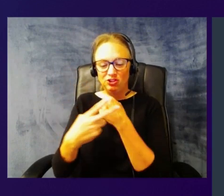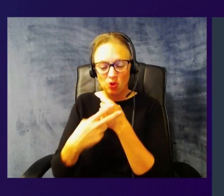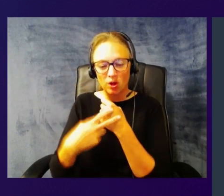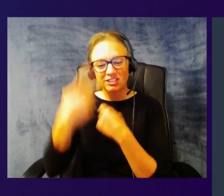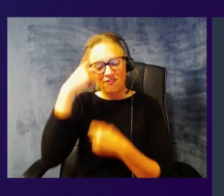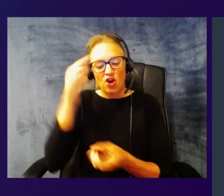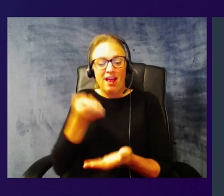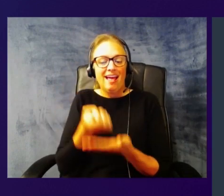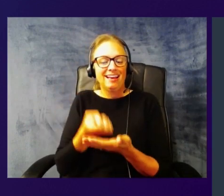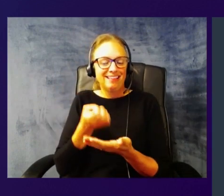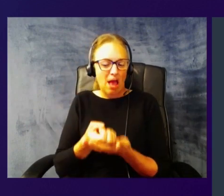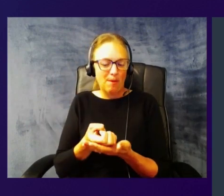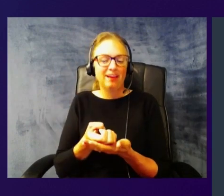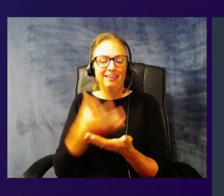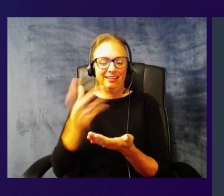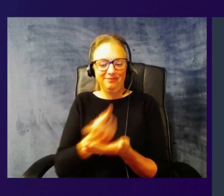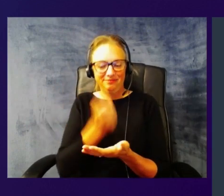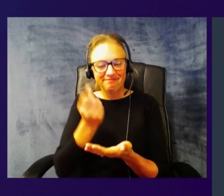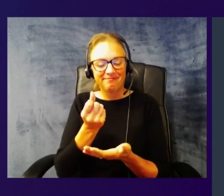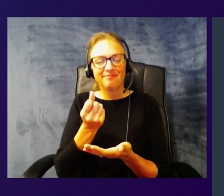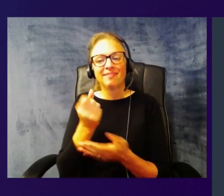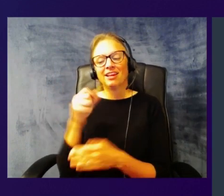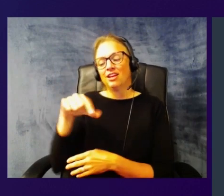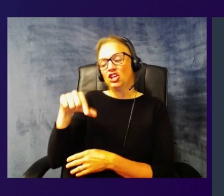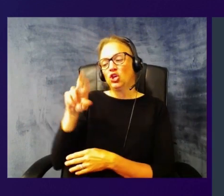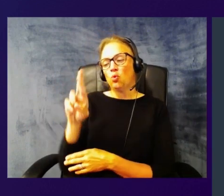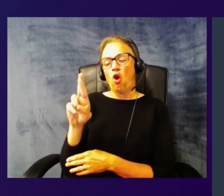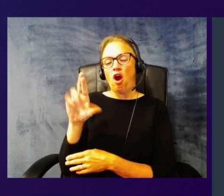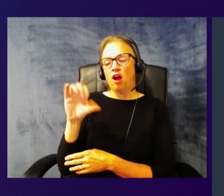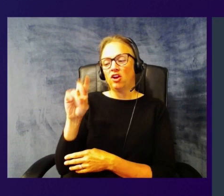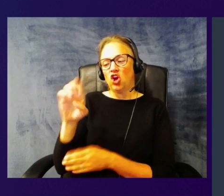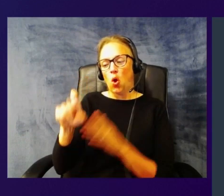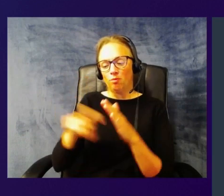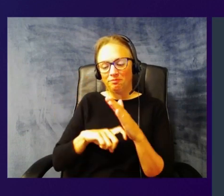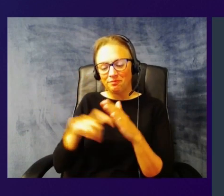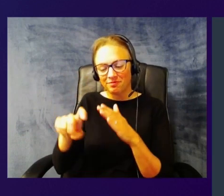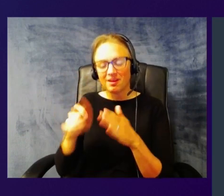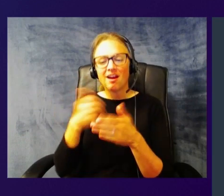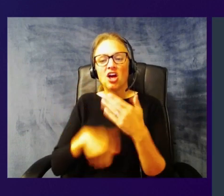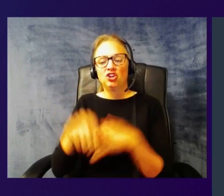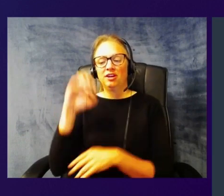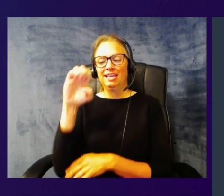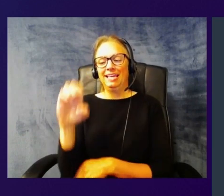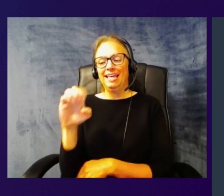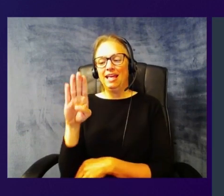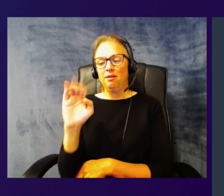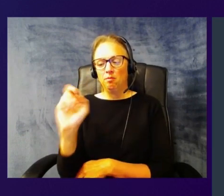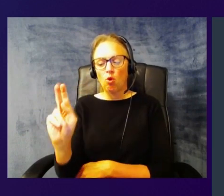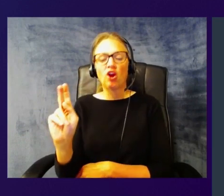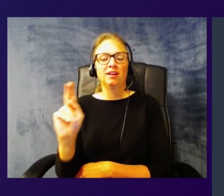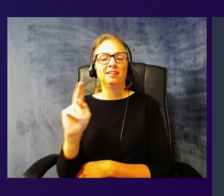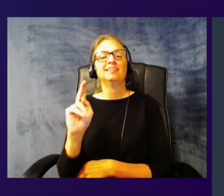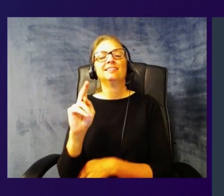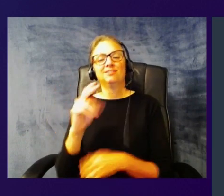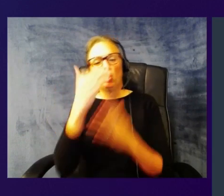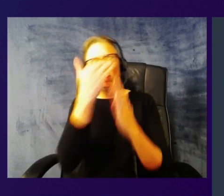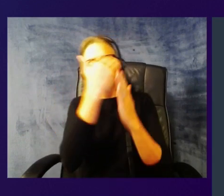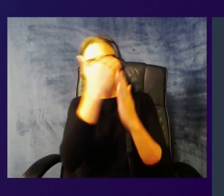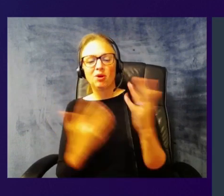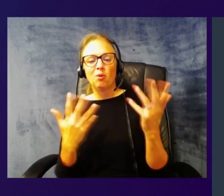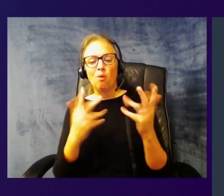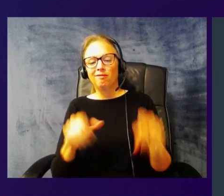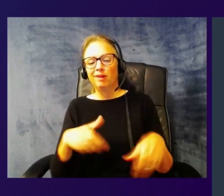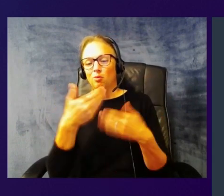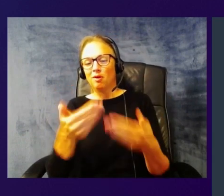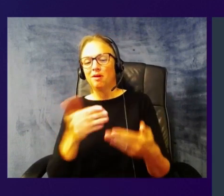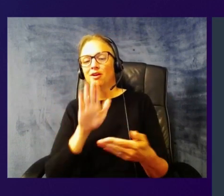operational advantages, scan the QR code. And in this ebook, we outline the value AWS Storage can bring to your organization.